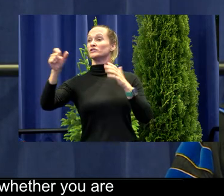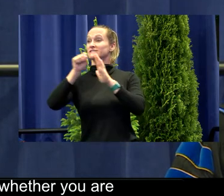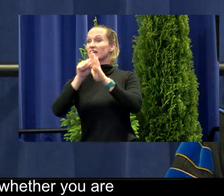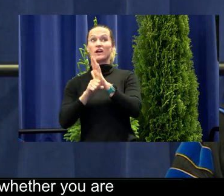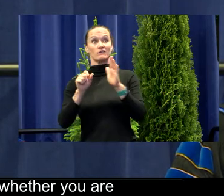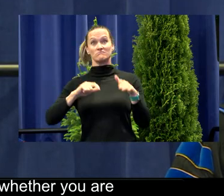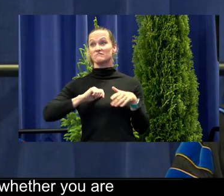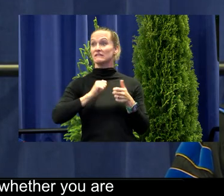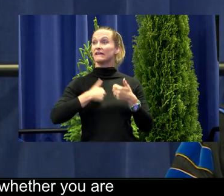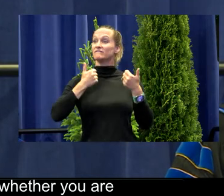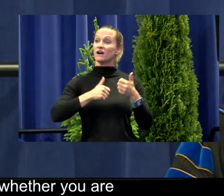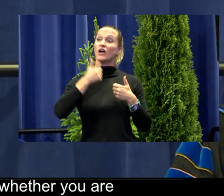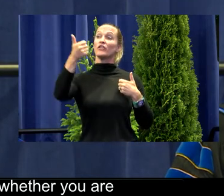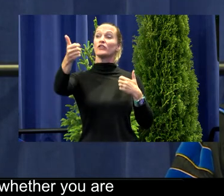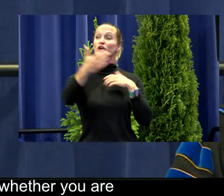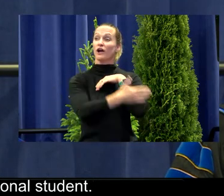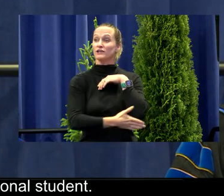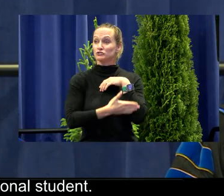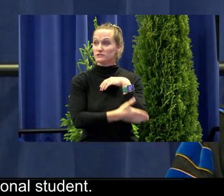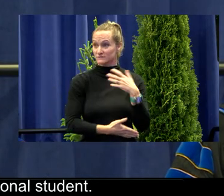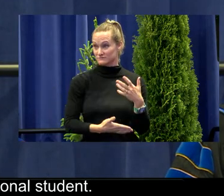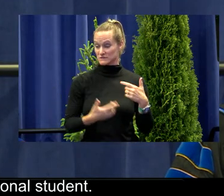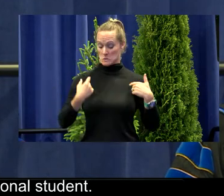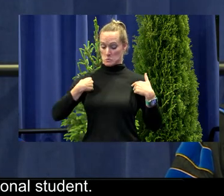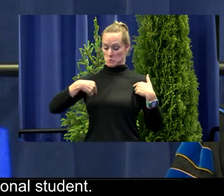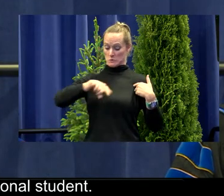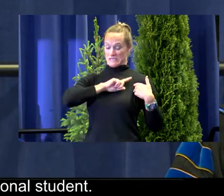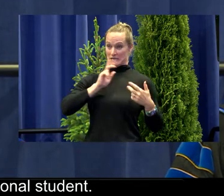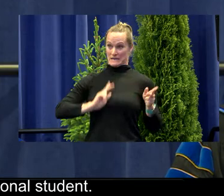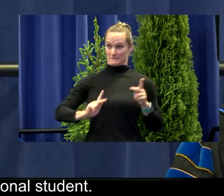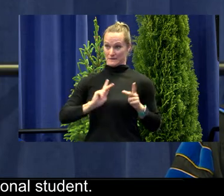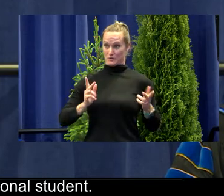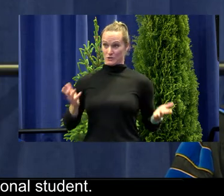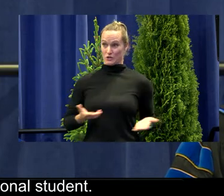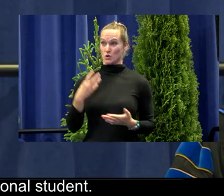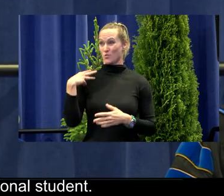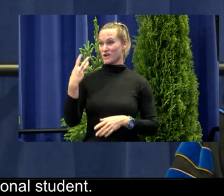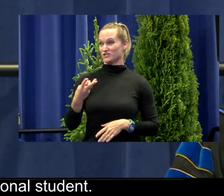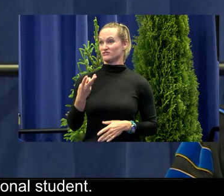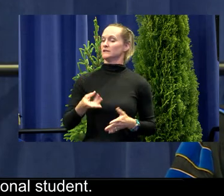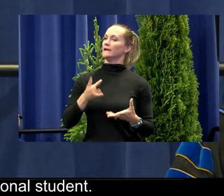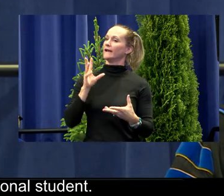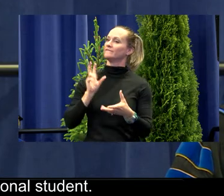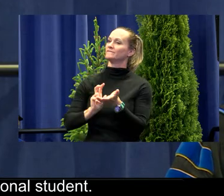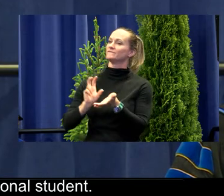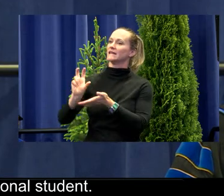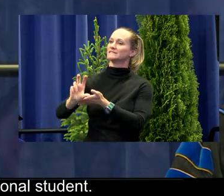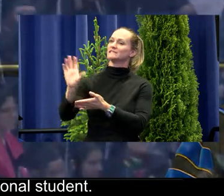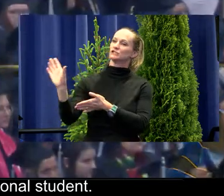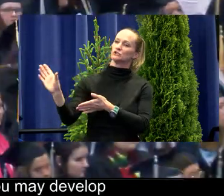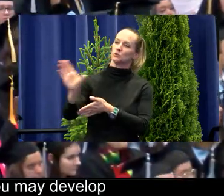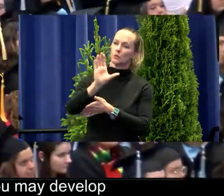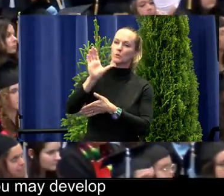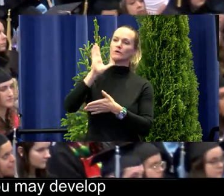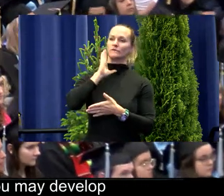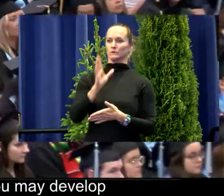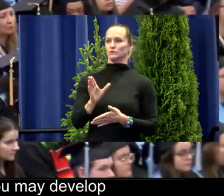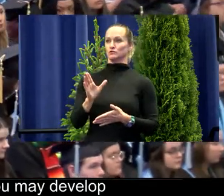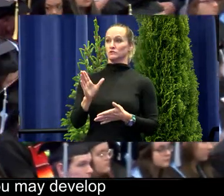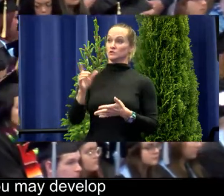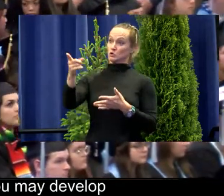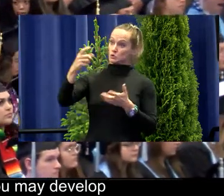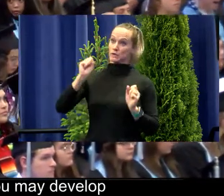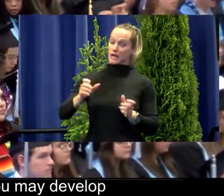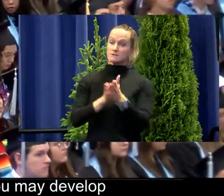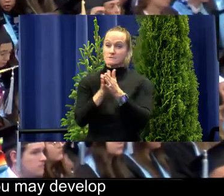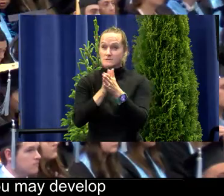The people of Washington have invested in your future so that you may develop your talents and follow your aspirations, not only for